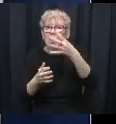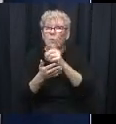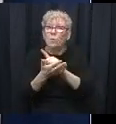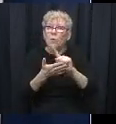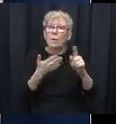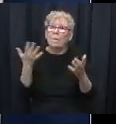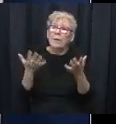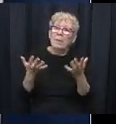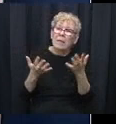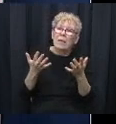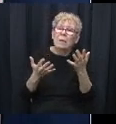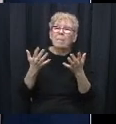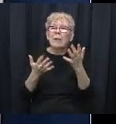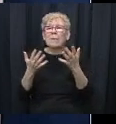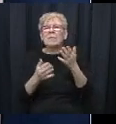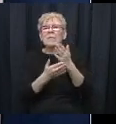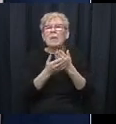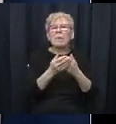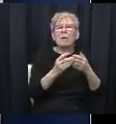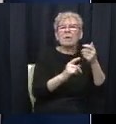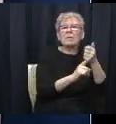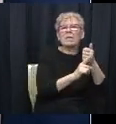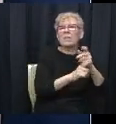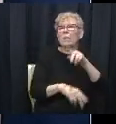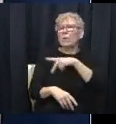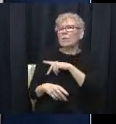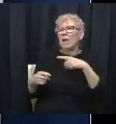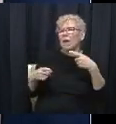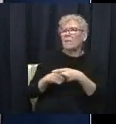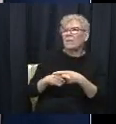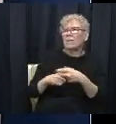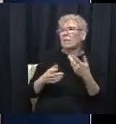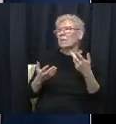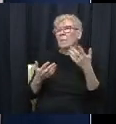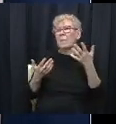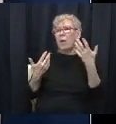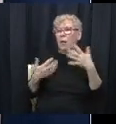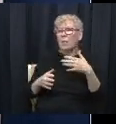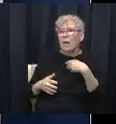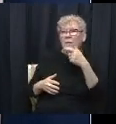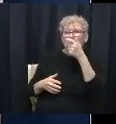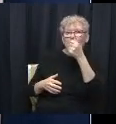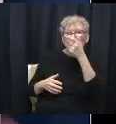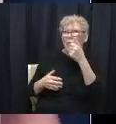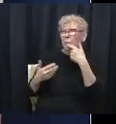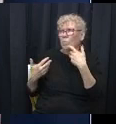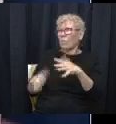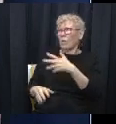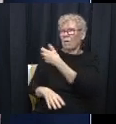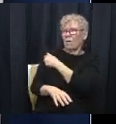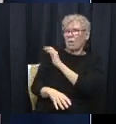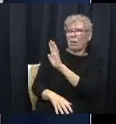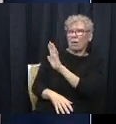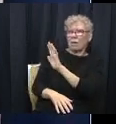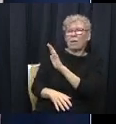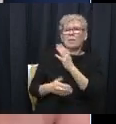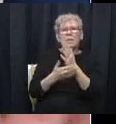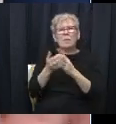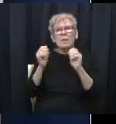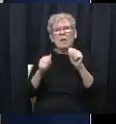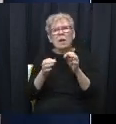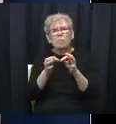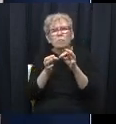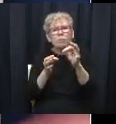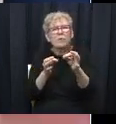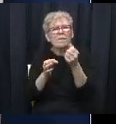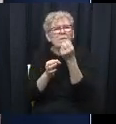go in. I'm sure some folks will be getting it, in the 4th week. But essentially, we are prepared as a state to partner with the providers to provide